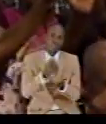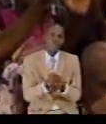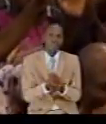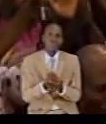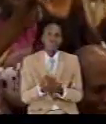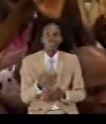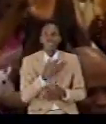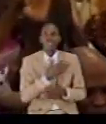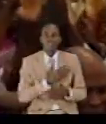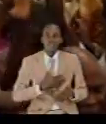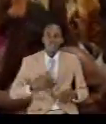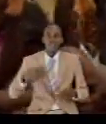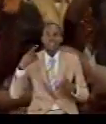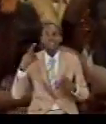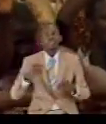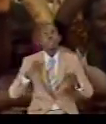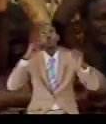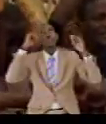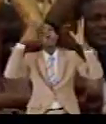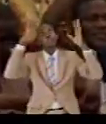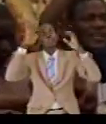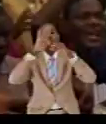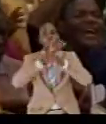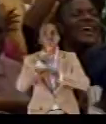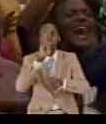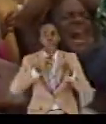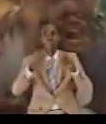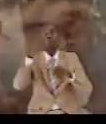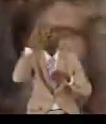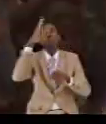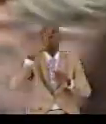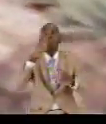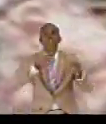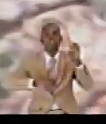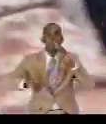and the hopeful people of God said,